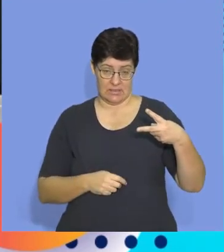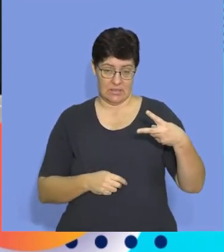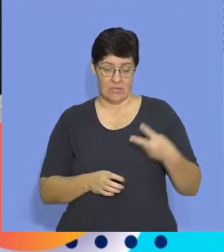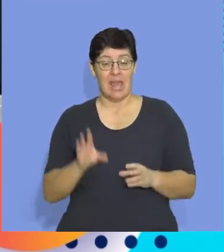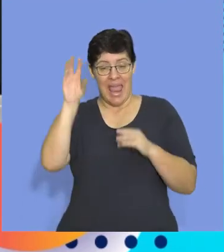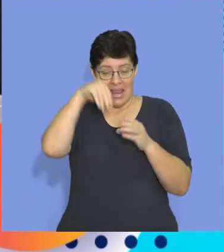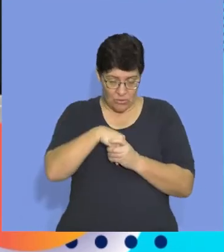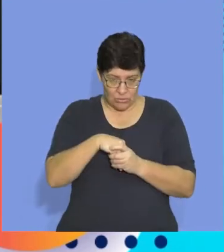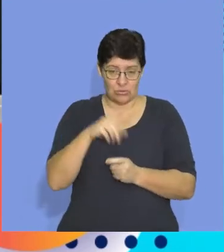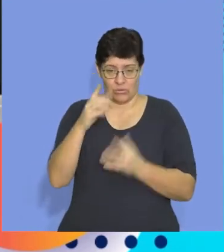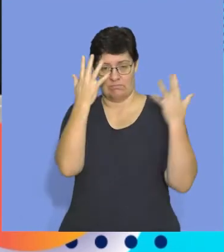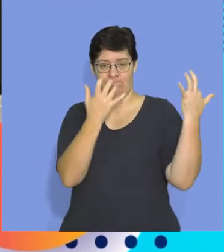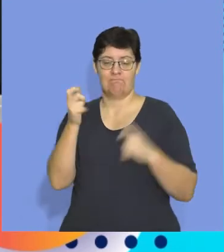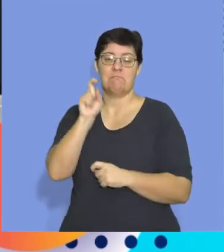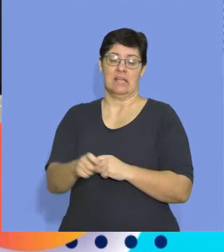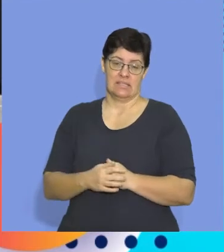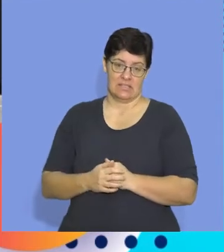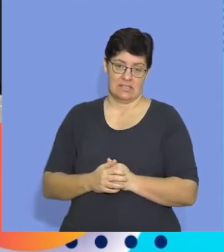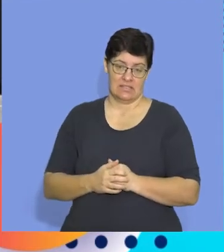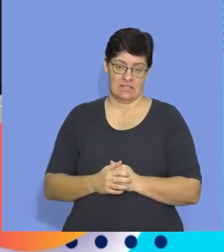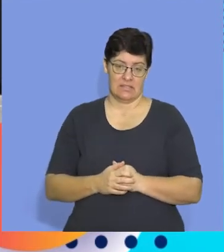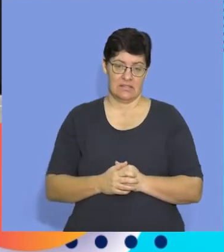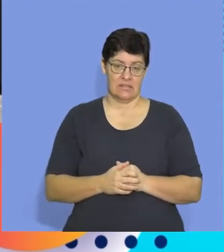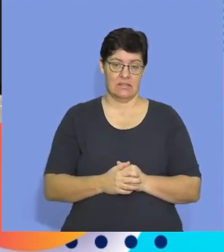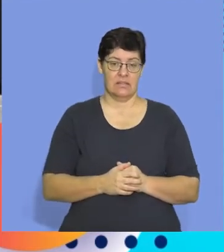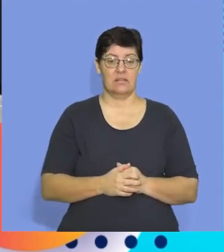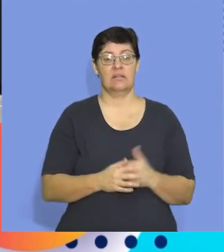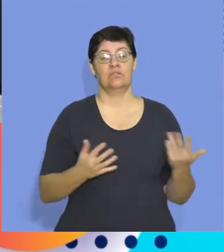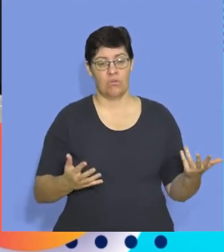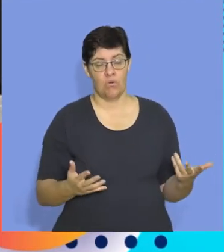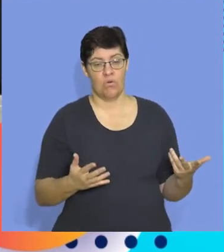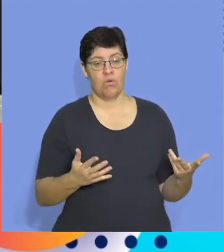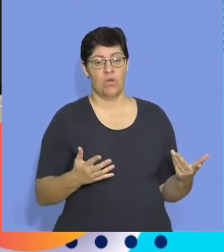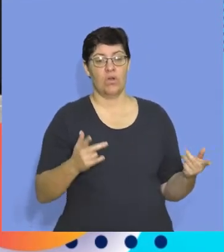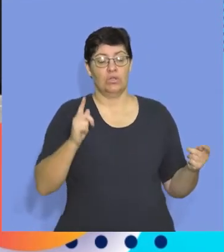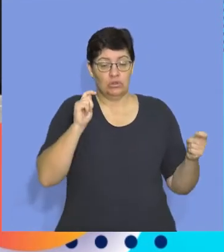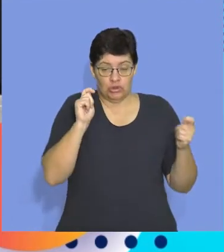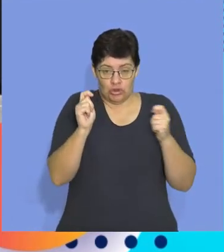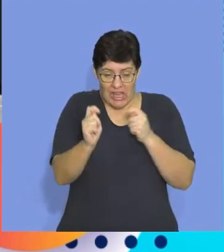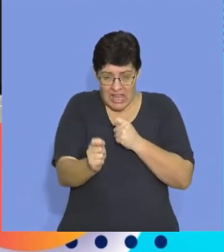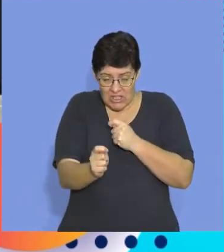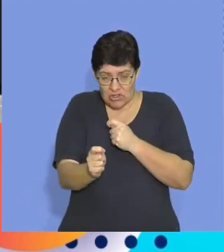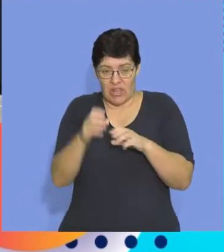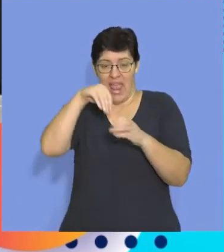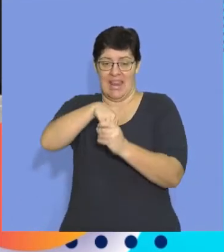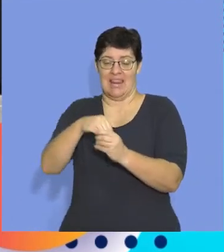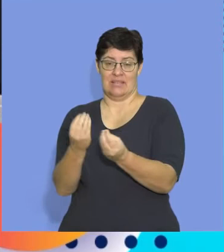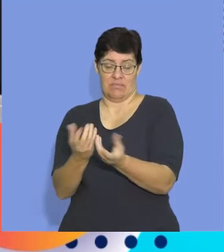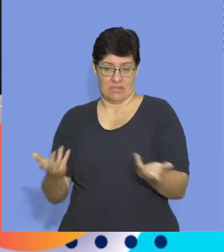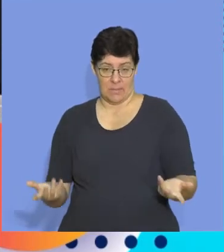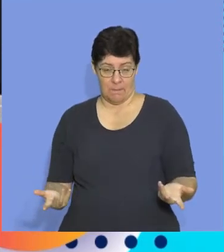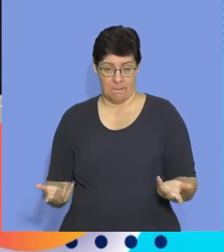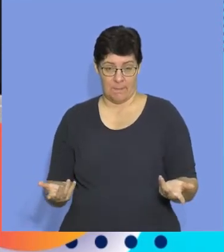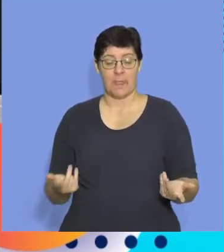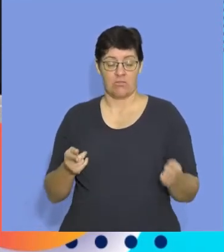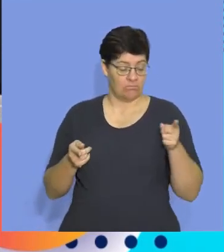my calculation because I'm working out a gradient. It's a change in. So I have to show the two